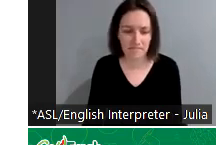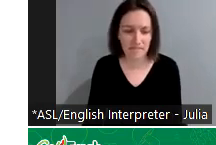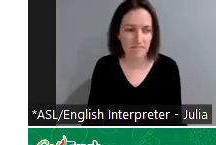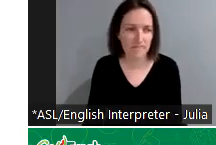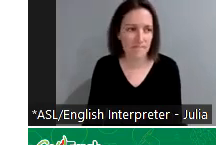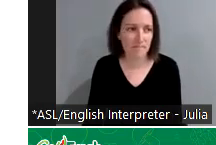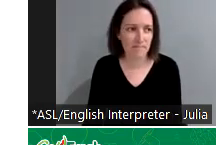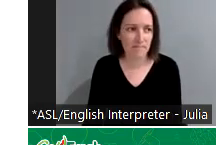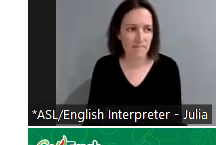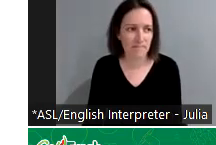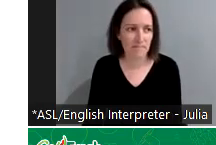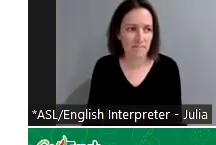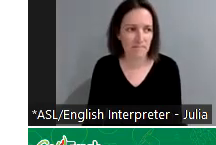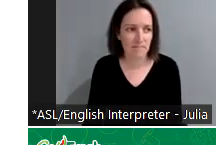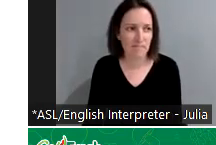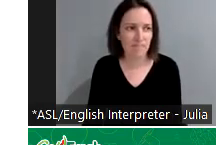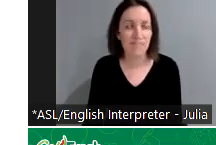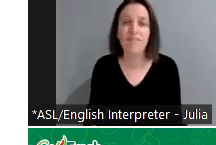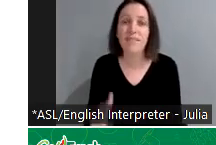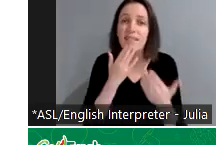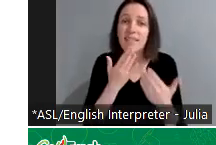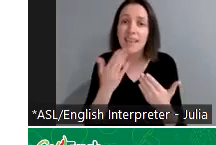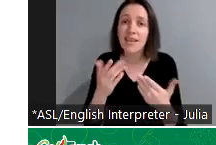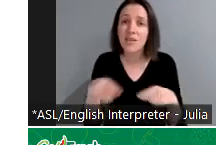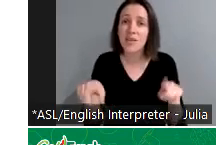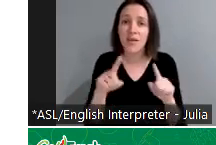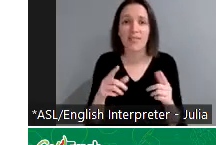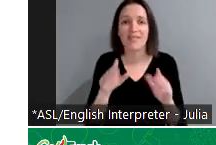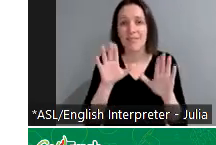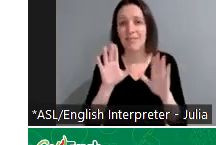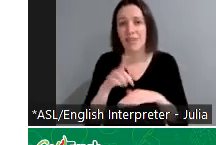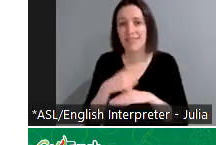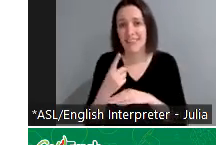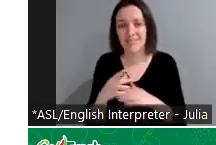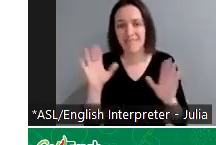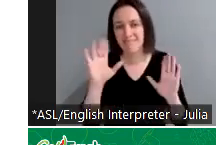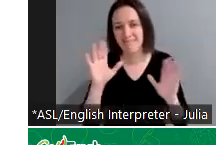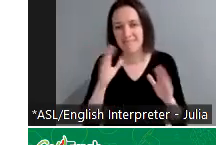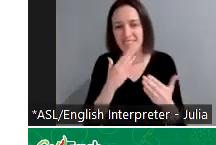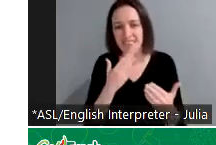Thank you, everyone. Have a good rest of your day. Thank you.